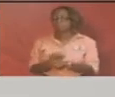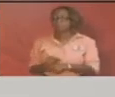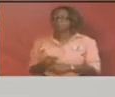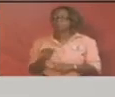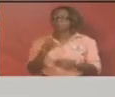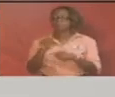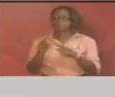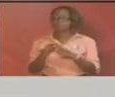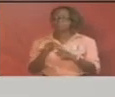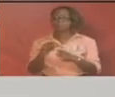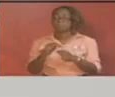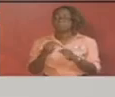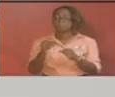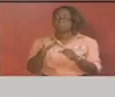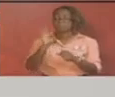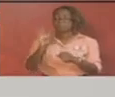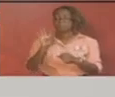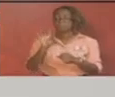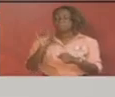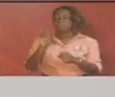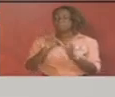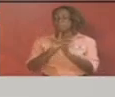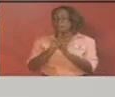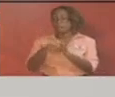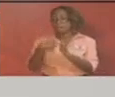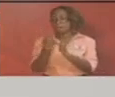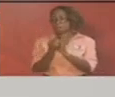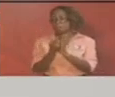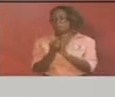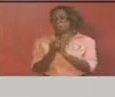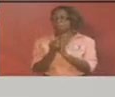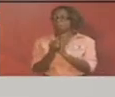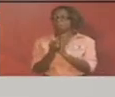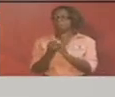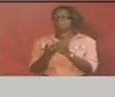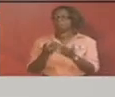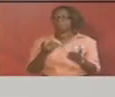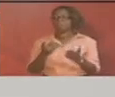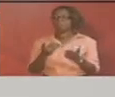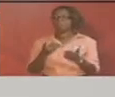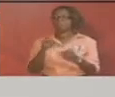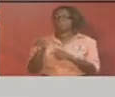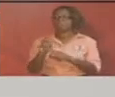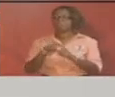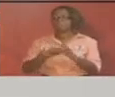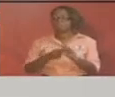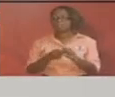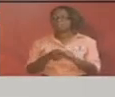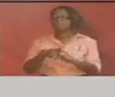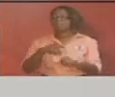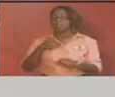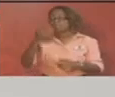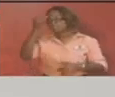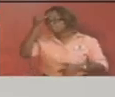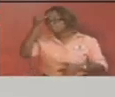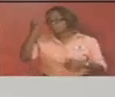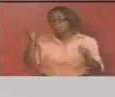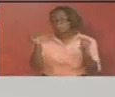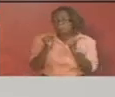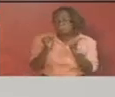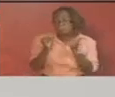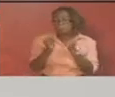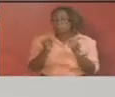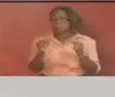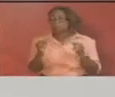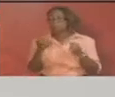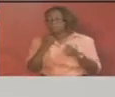of your symptoms. And it really requires, and a lot of times we can't remember one, and there are a lot of hidden contacts. And just to bring